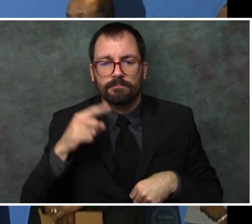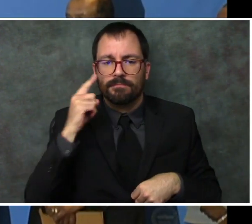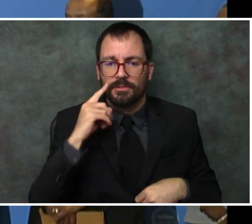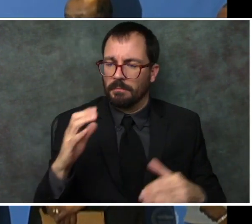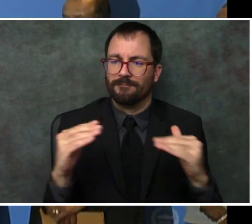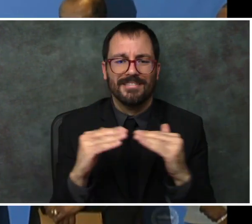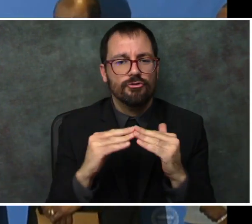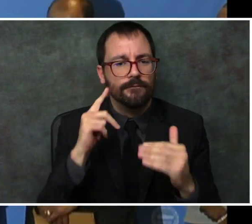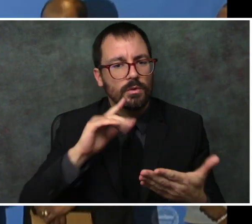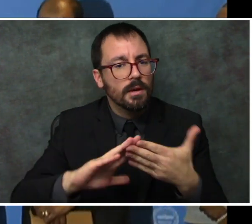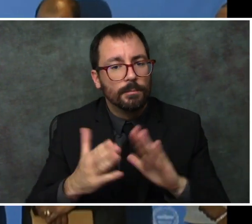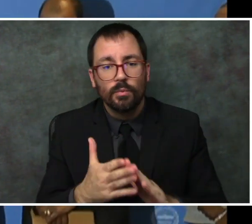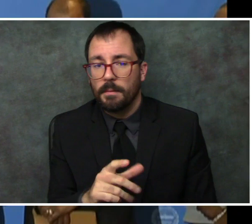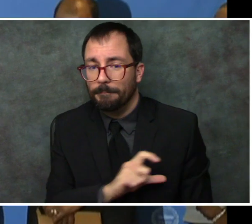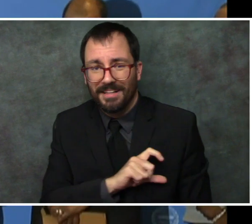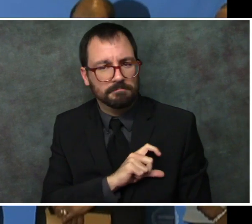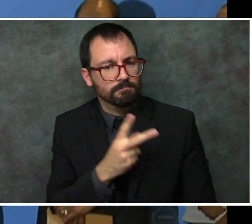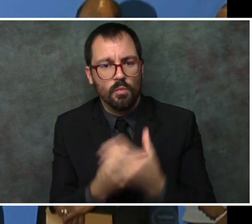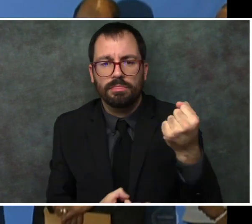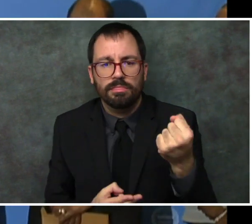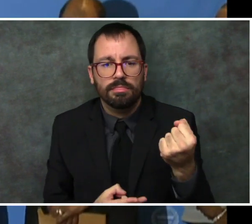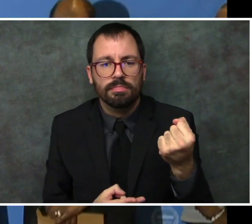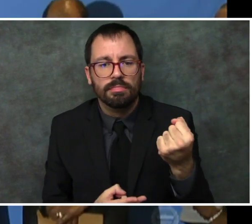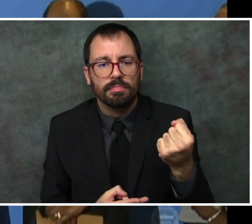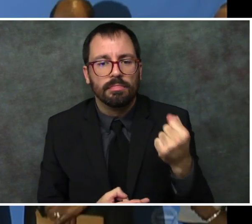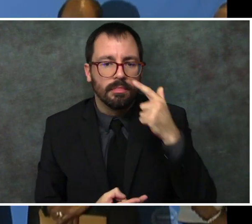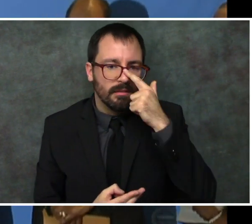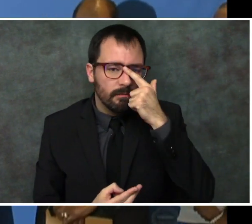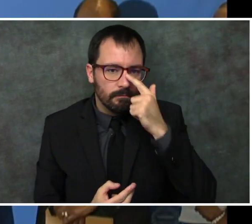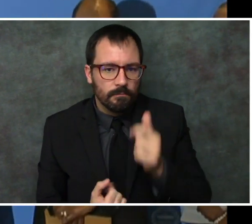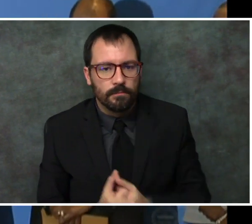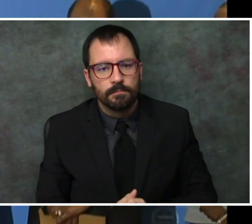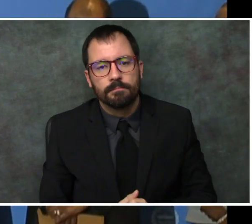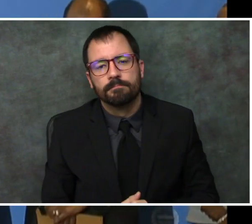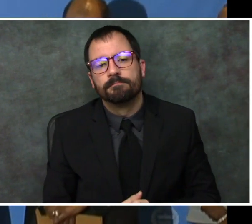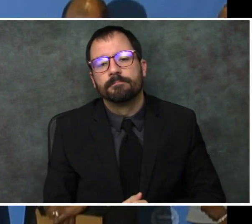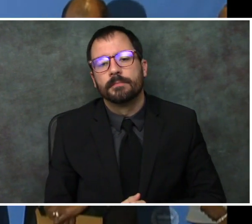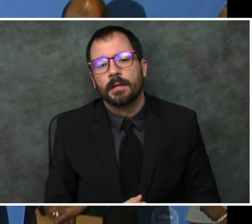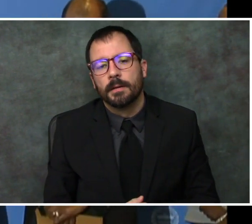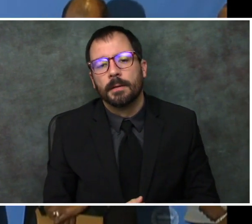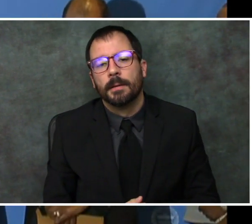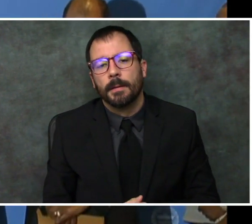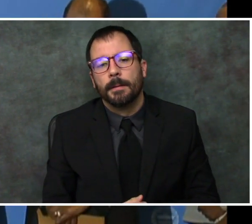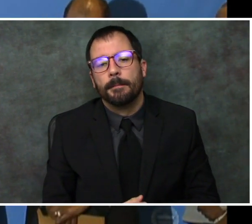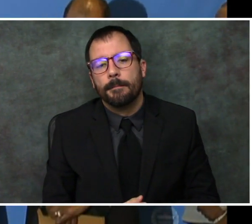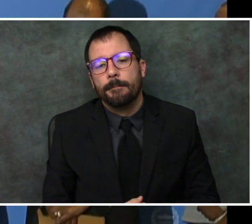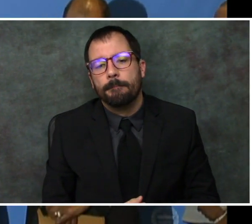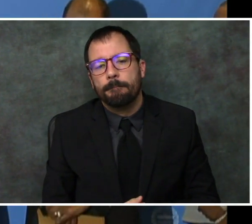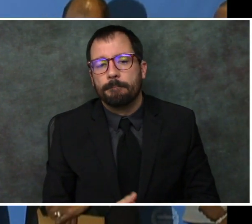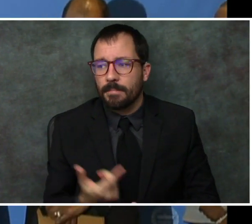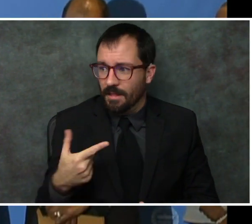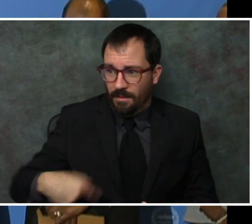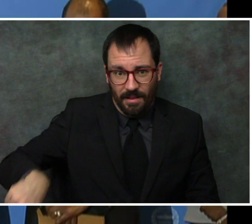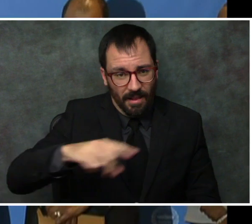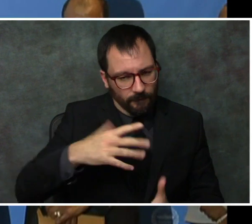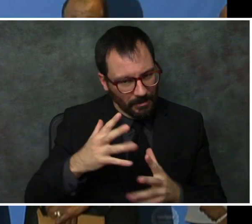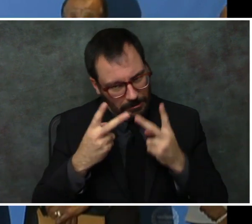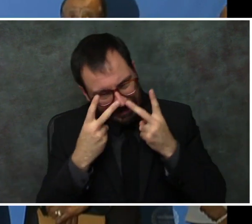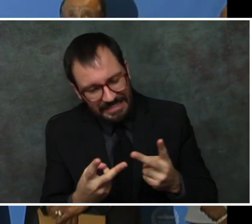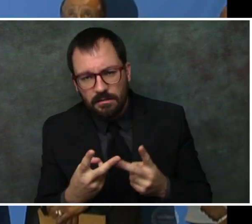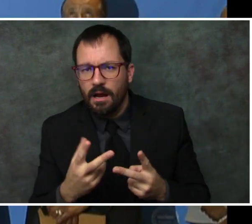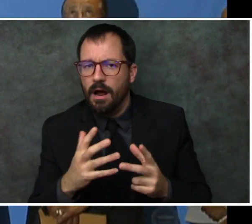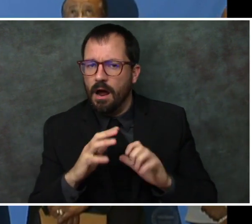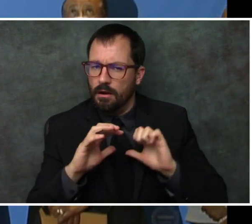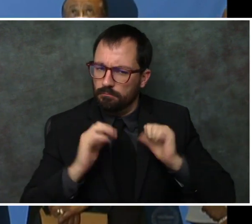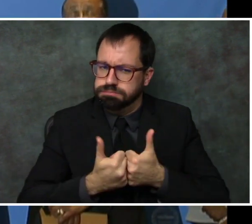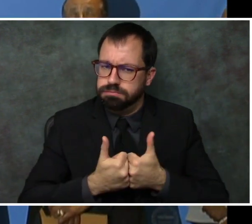through the eyes of the community, but what a difficult job it is for any police department in this great nation, and